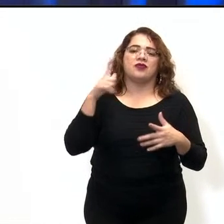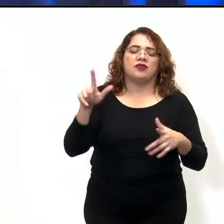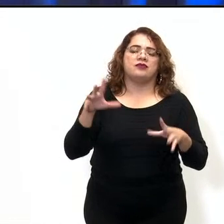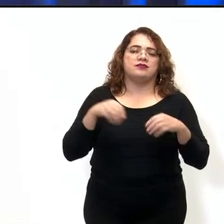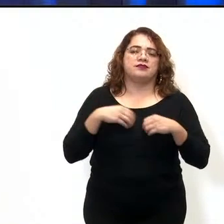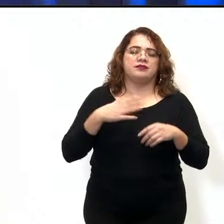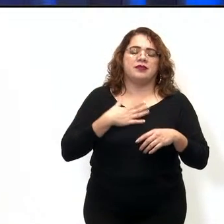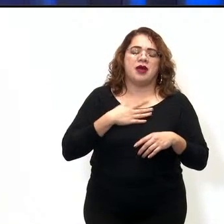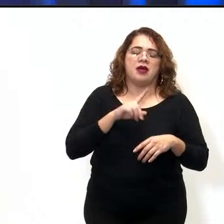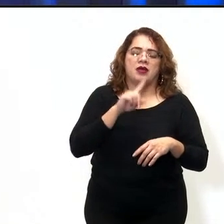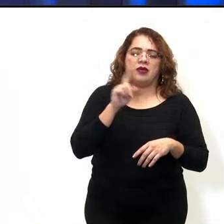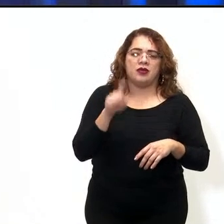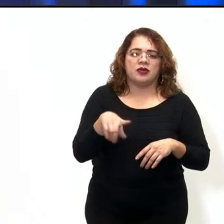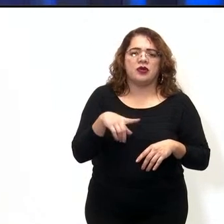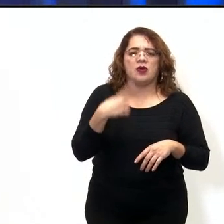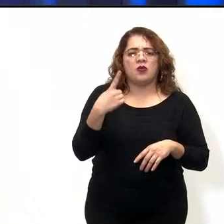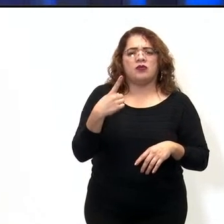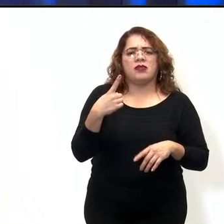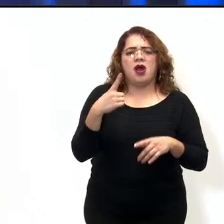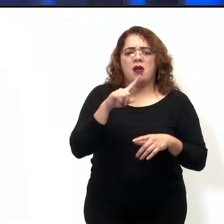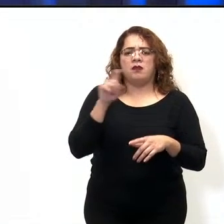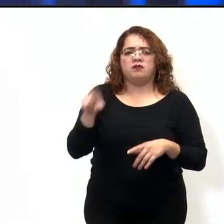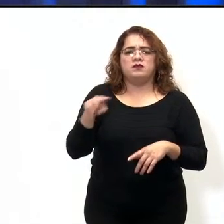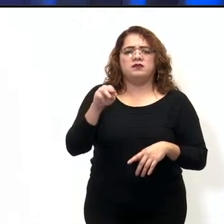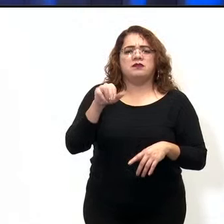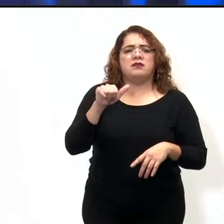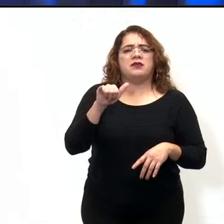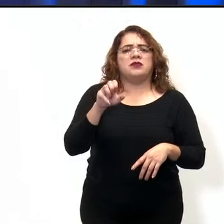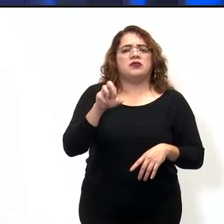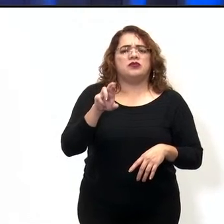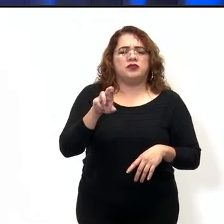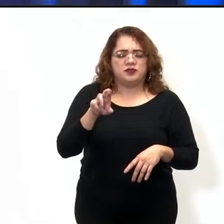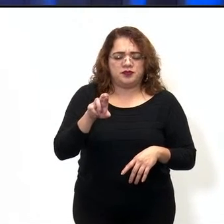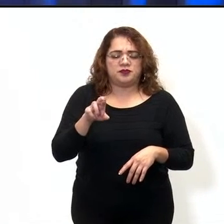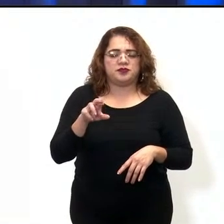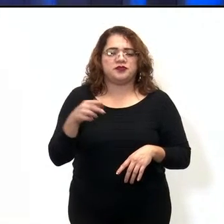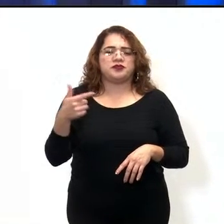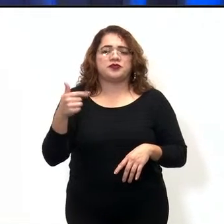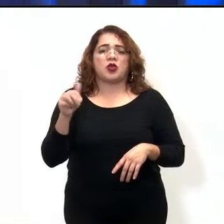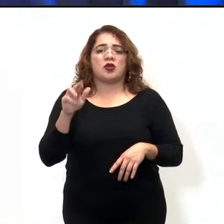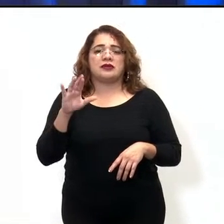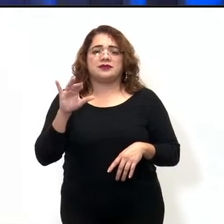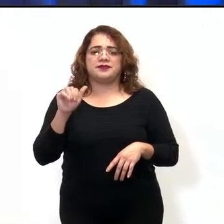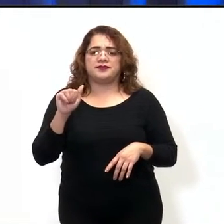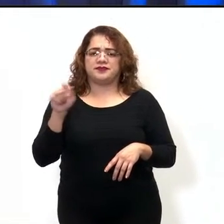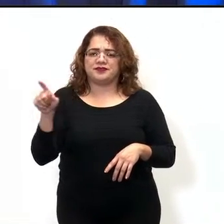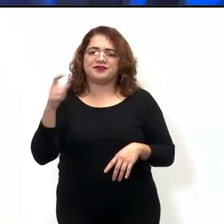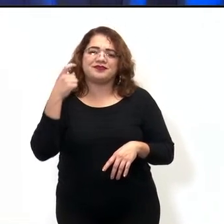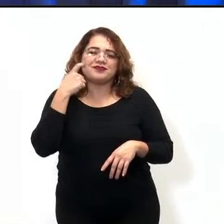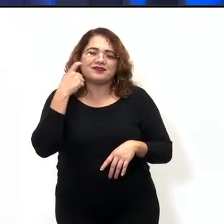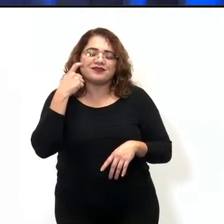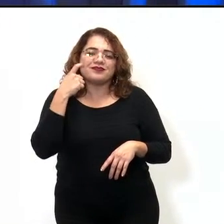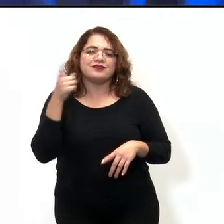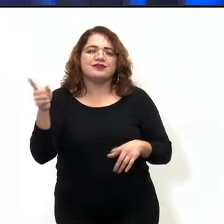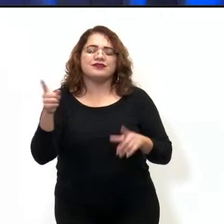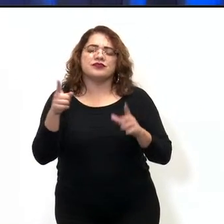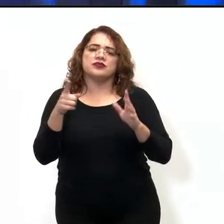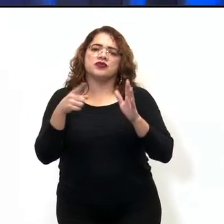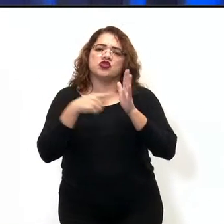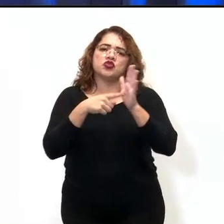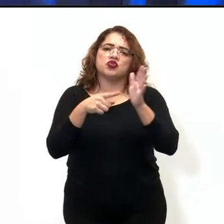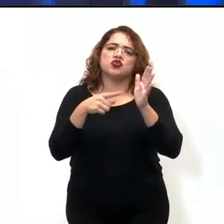And I had one for the mayor. Mayor Garcia, I'm sure you've seen that recently we've had some high-profile examples